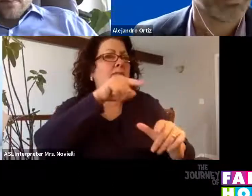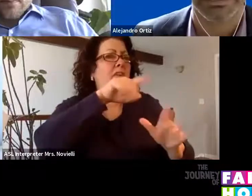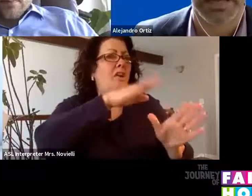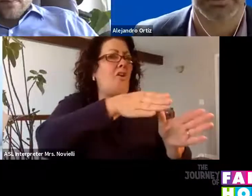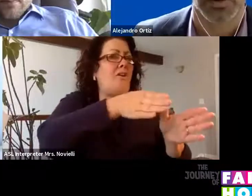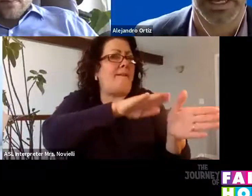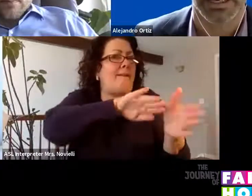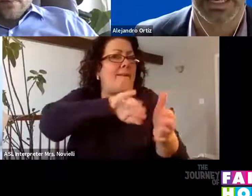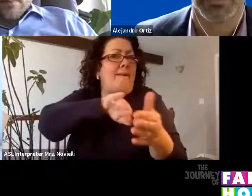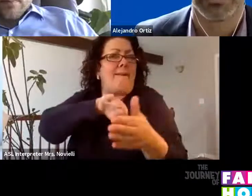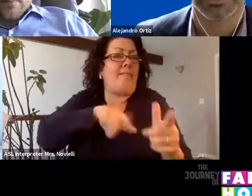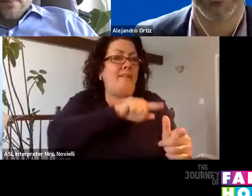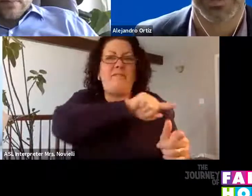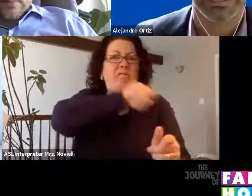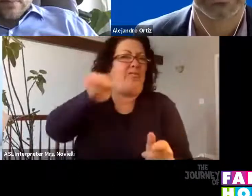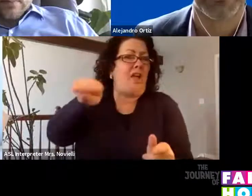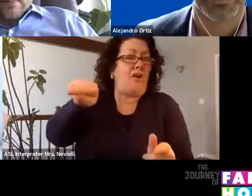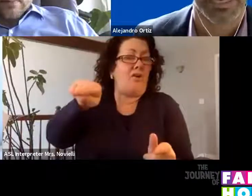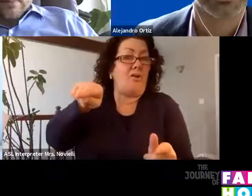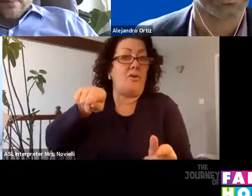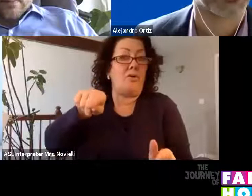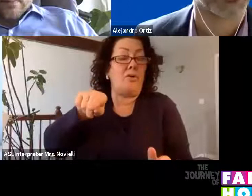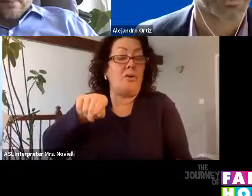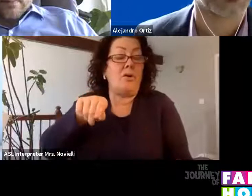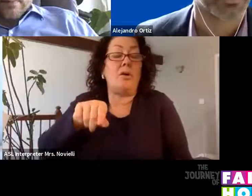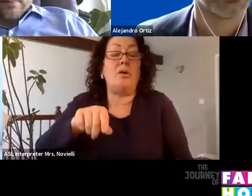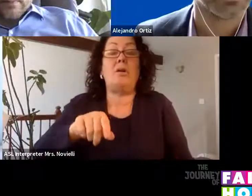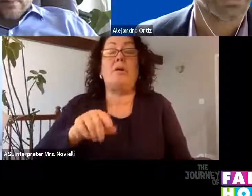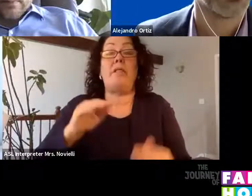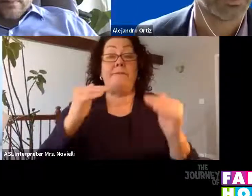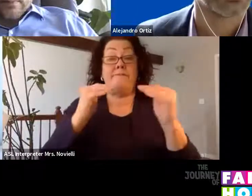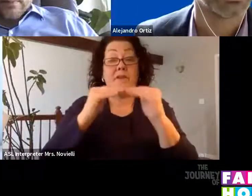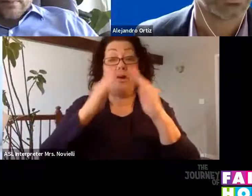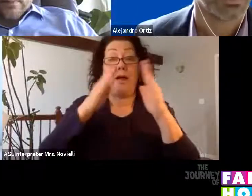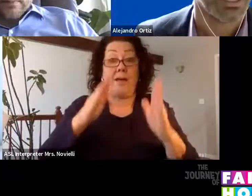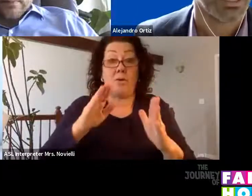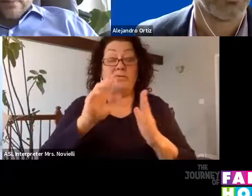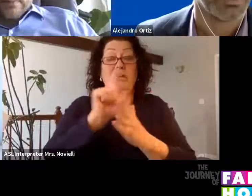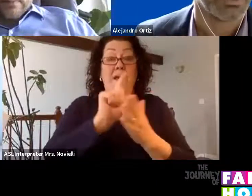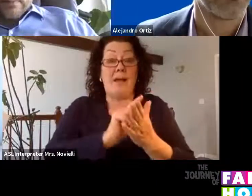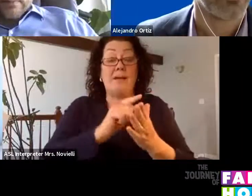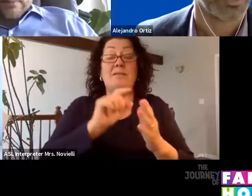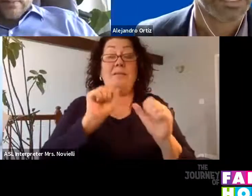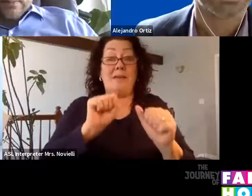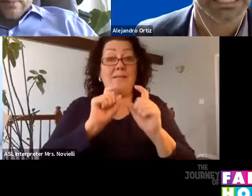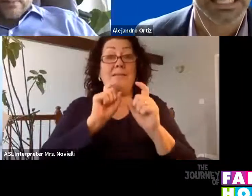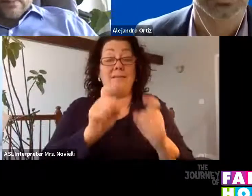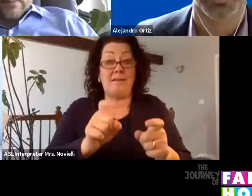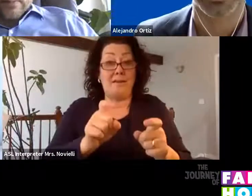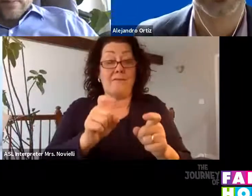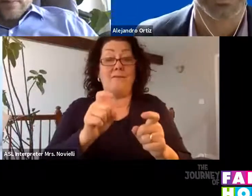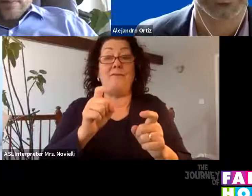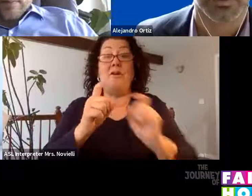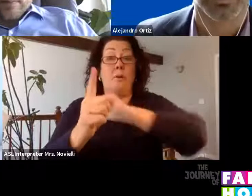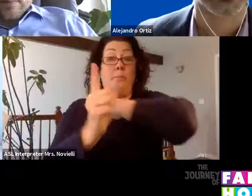there's doubling down going on, I would just flag that the Fair Housing Act provides for punitive damages in instances